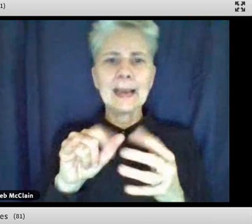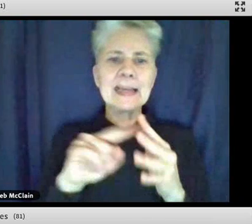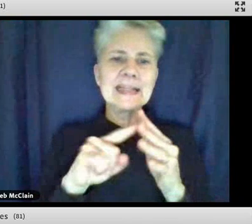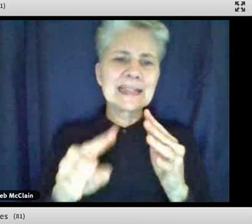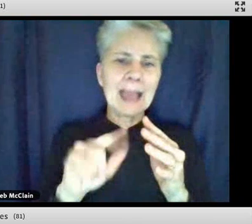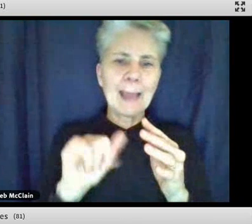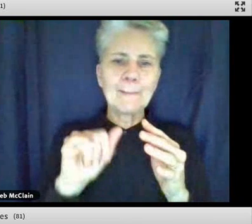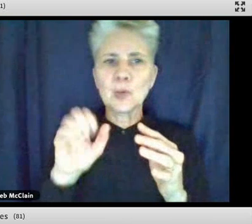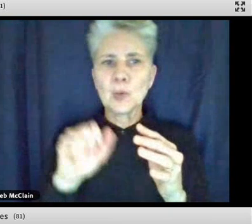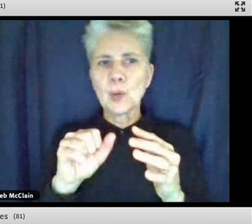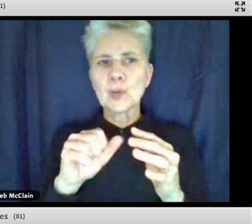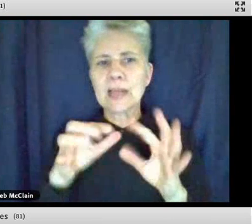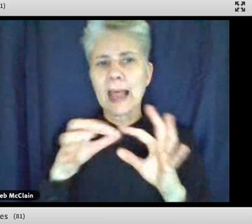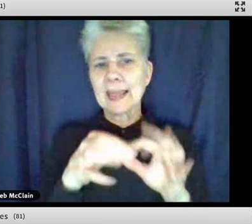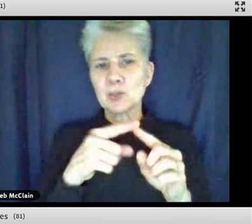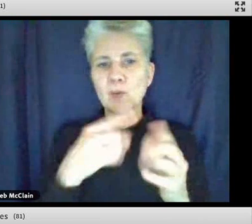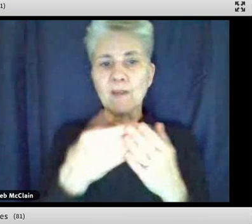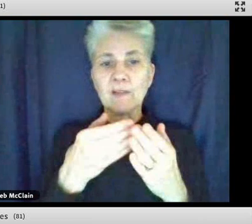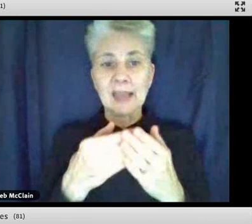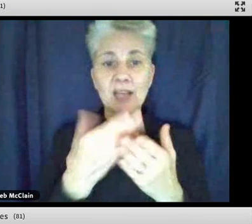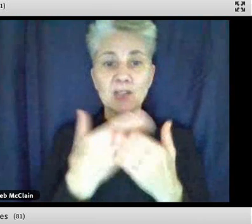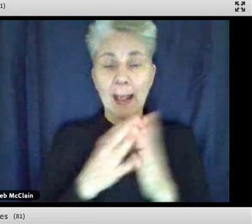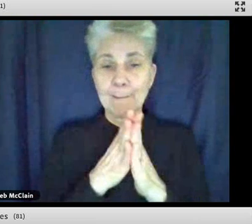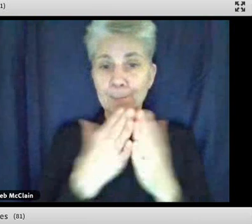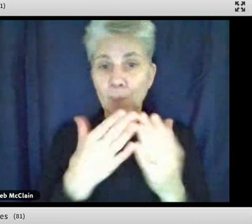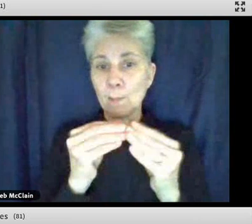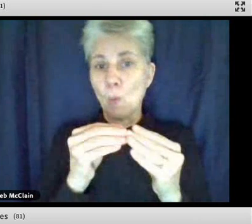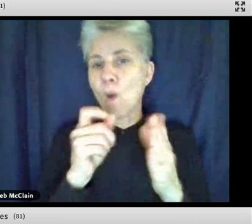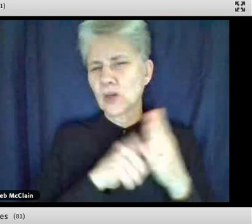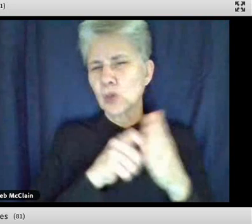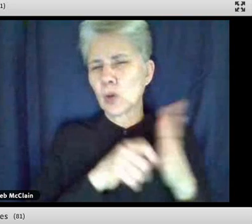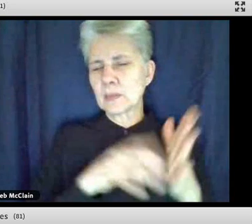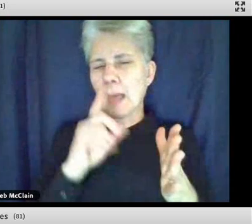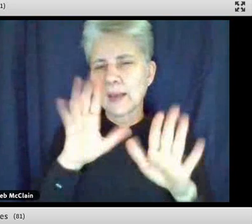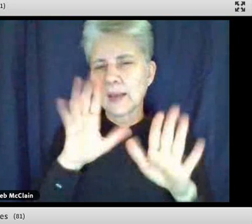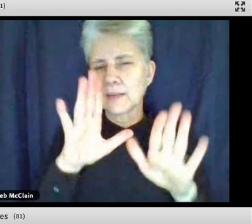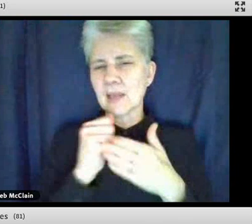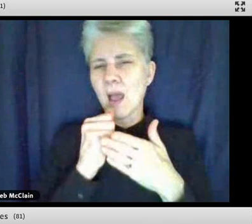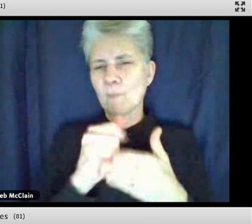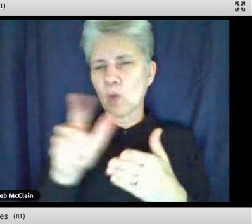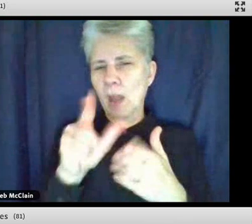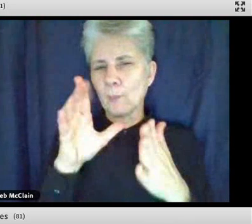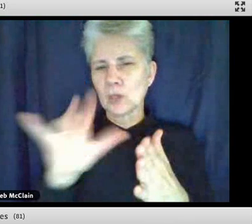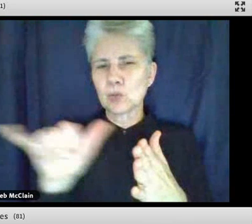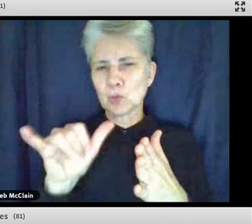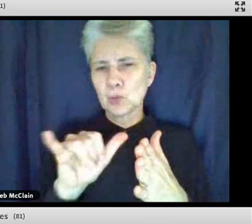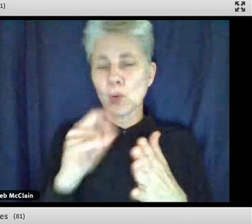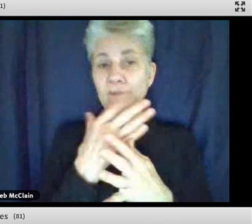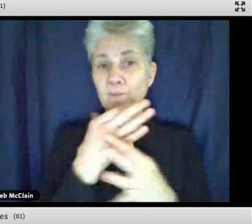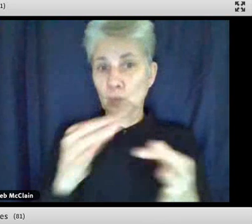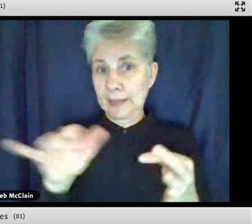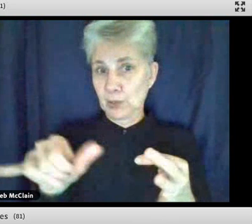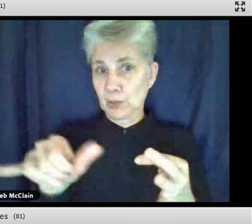the verification handbook it's more for journalists, but I think it's super helpful for librarians, and it's also free.